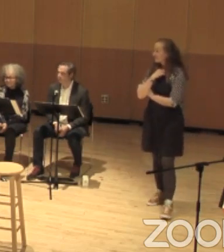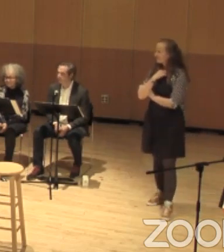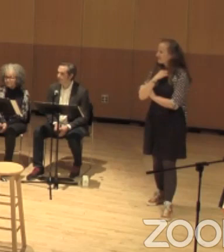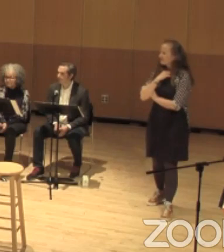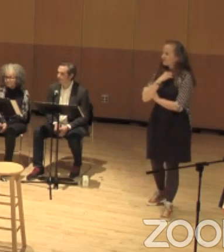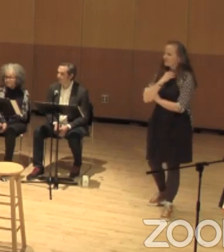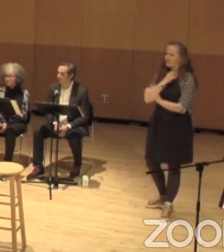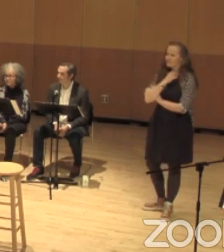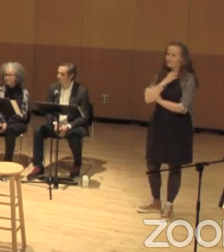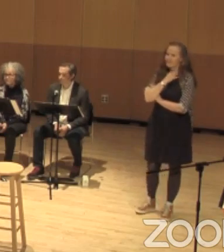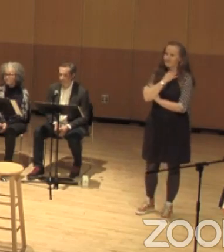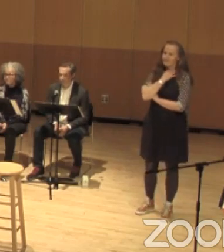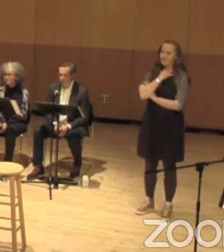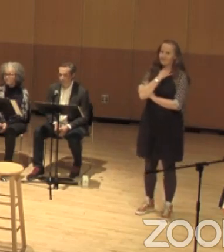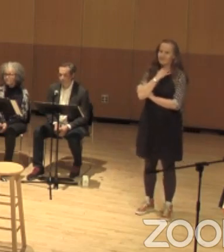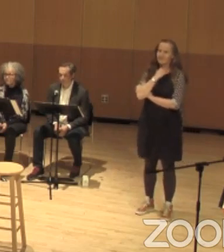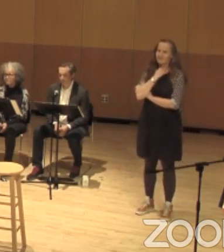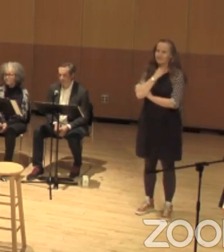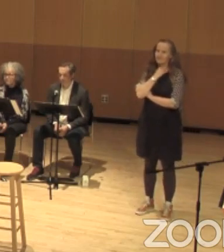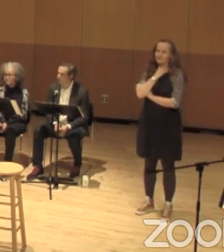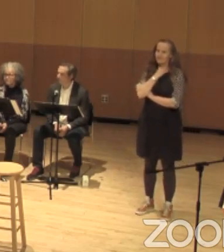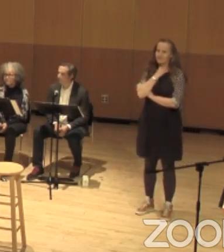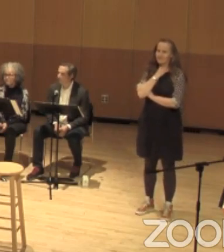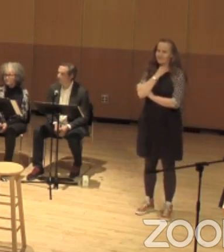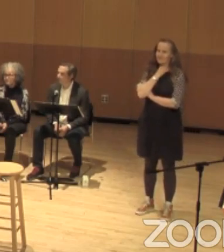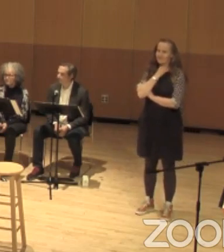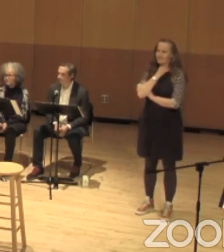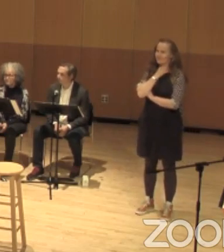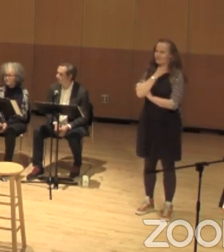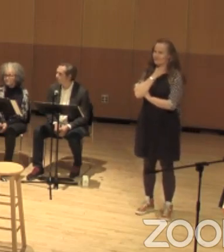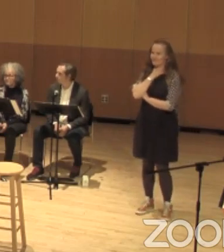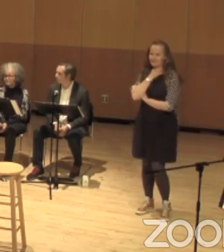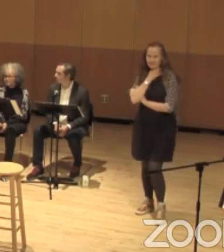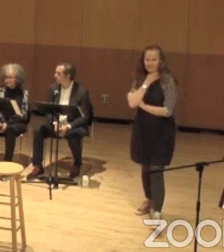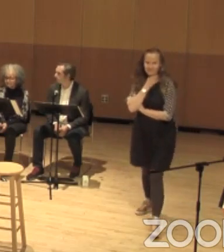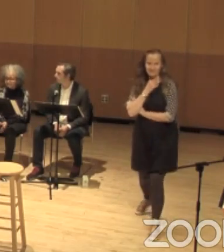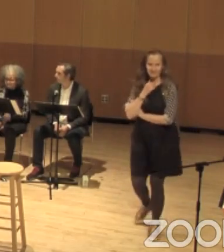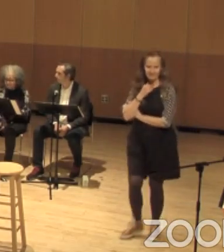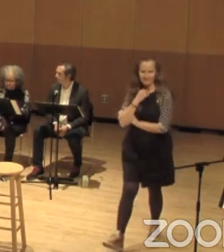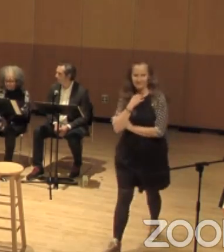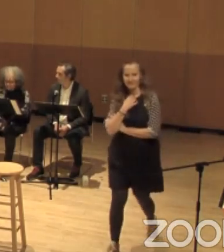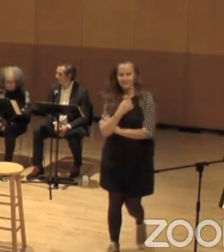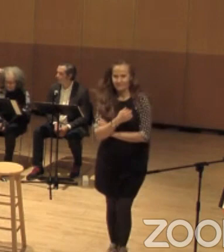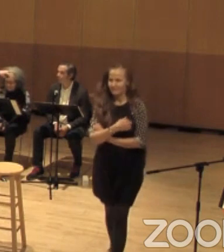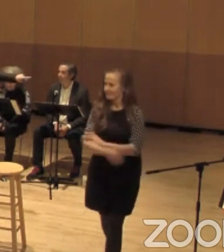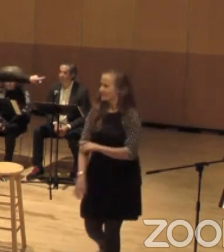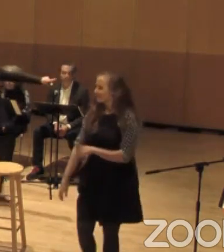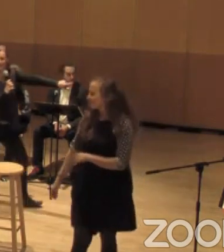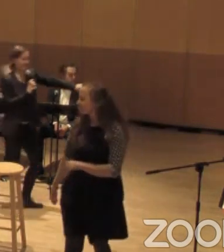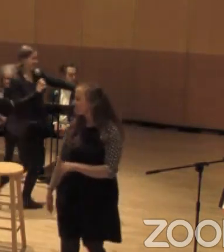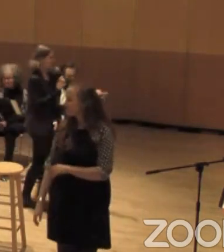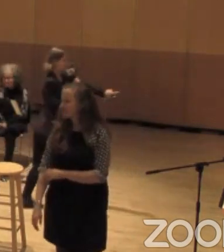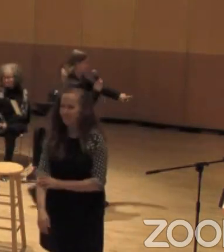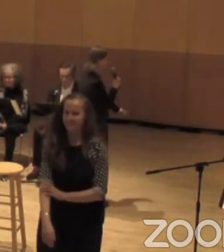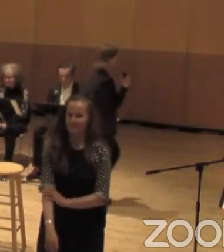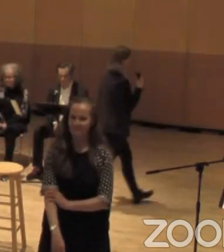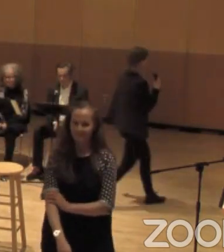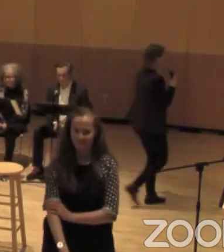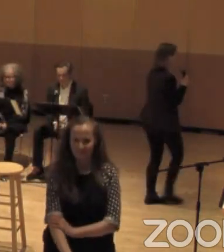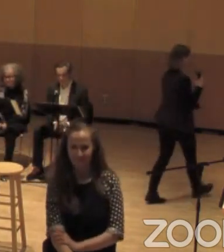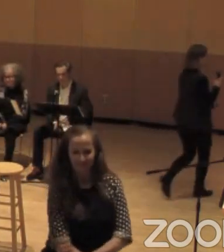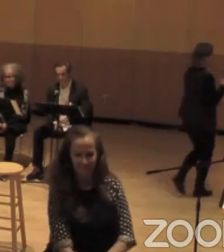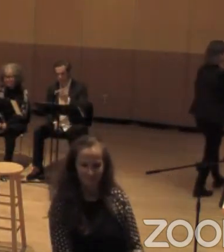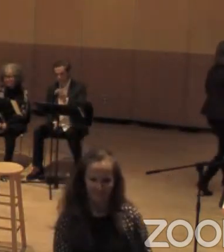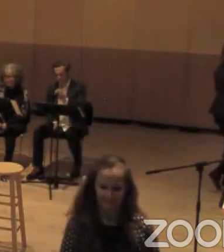questions before we start okay let's do it oh yeah and Xavier's reading stage